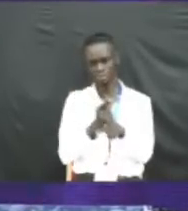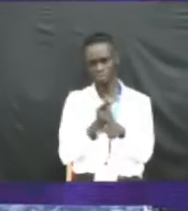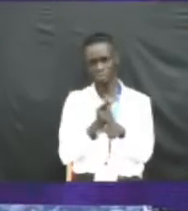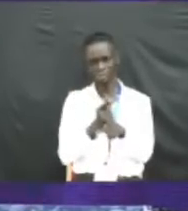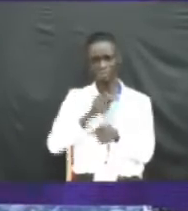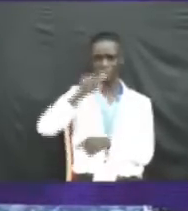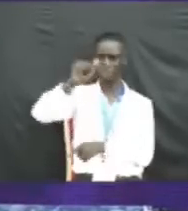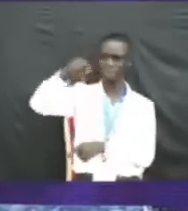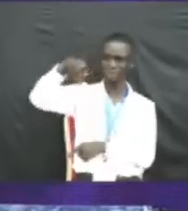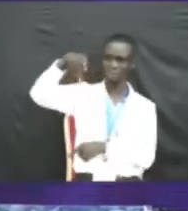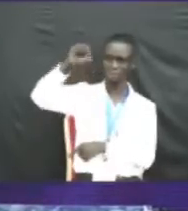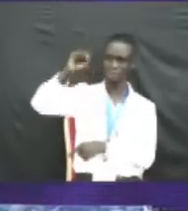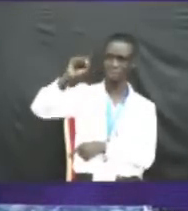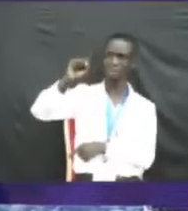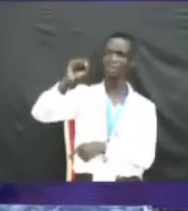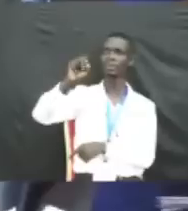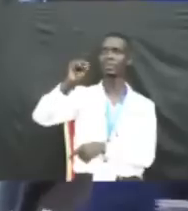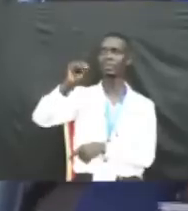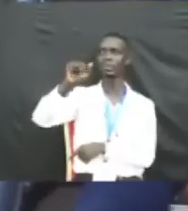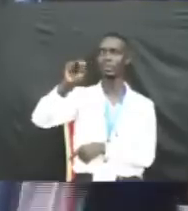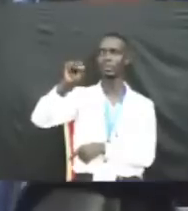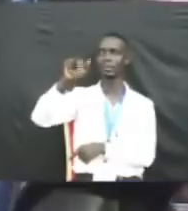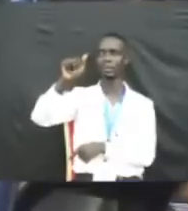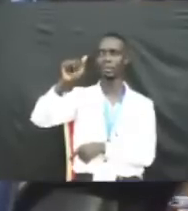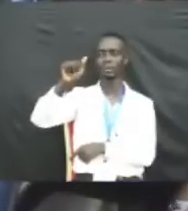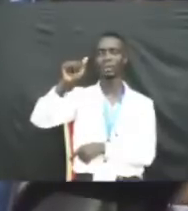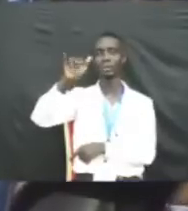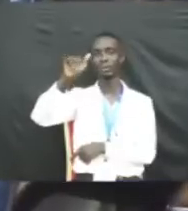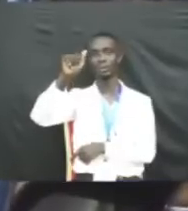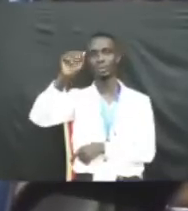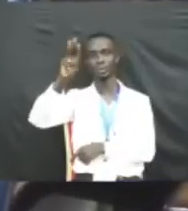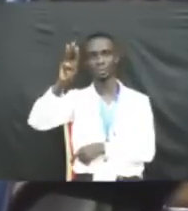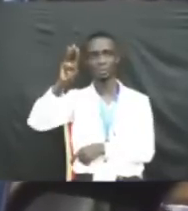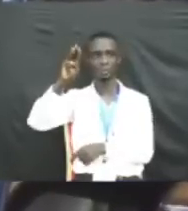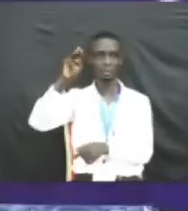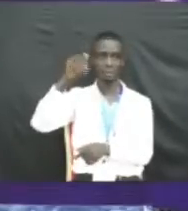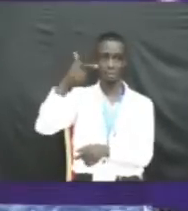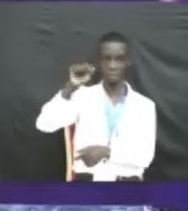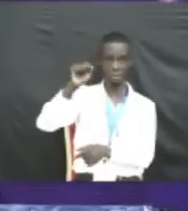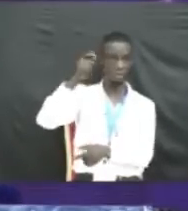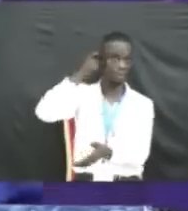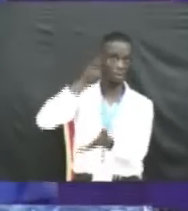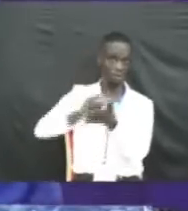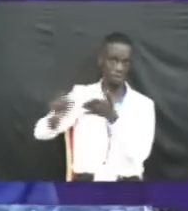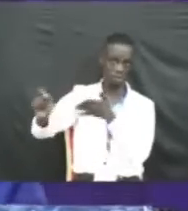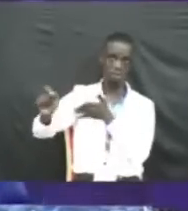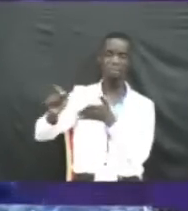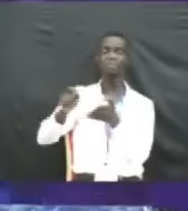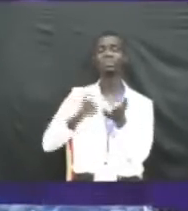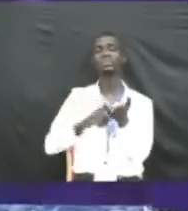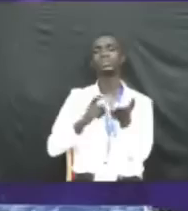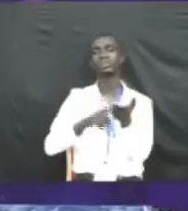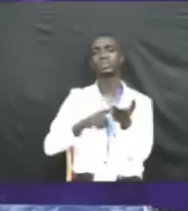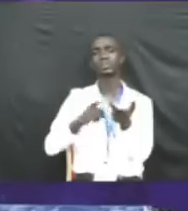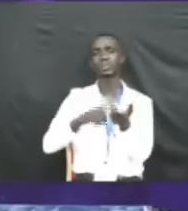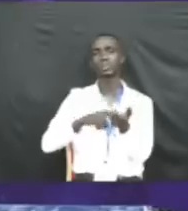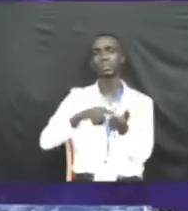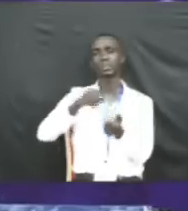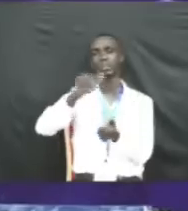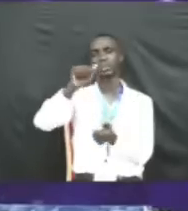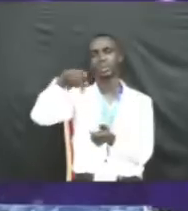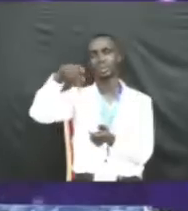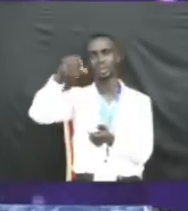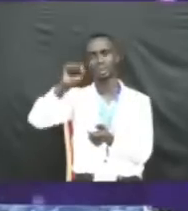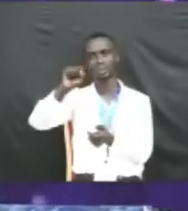Apostle Nao Kumabi, General Secretary. Apostle Emmanuel Ajimoy,